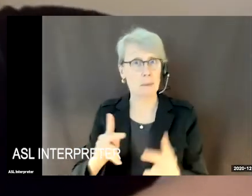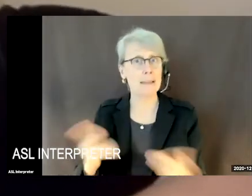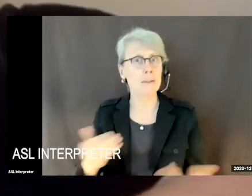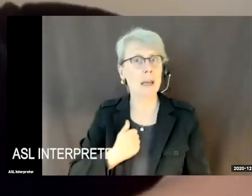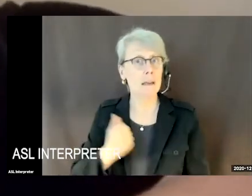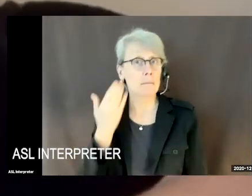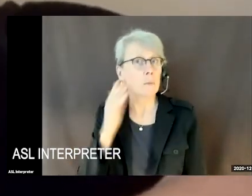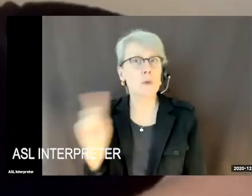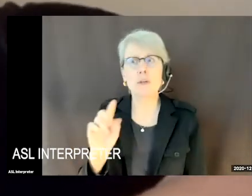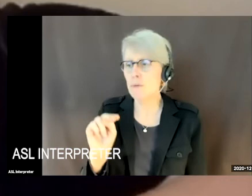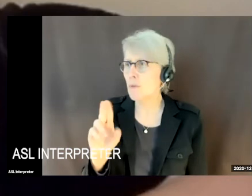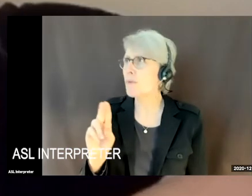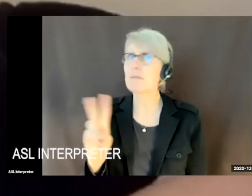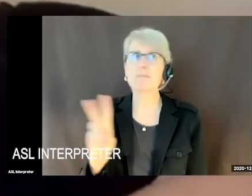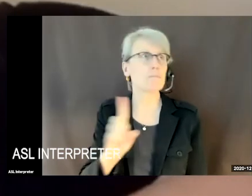even.